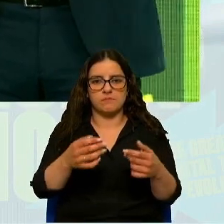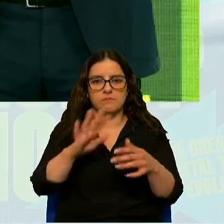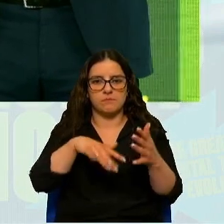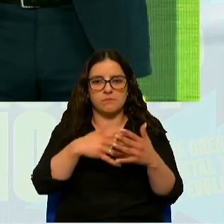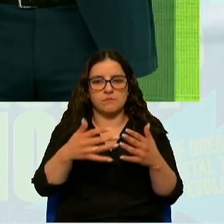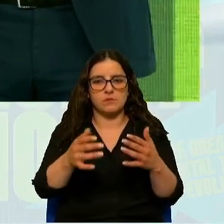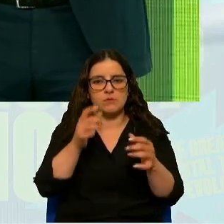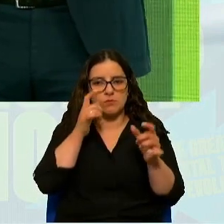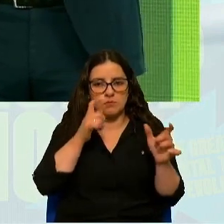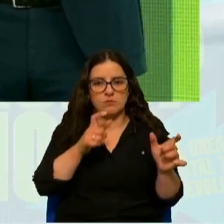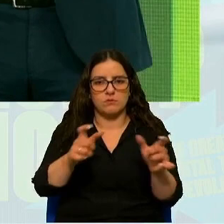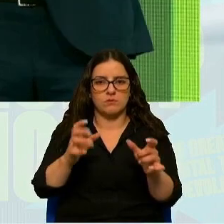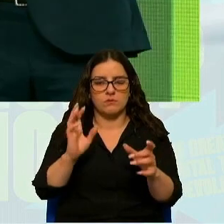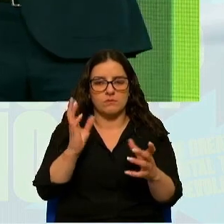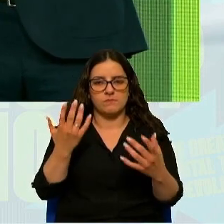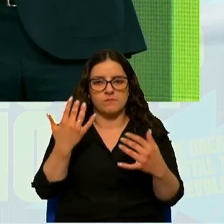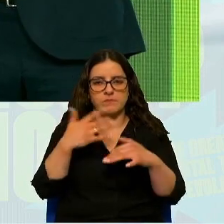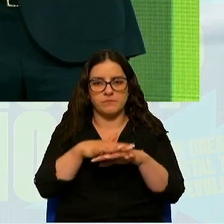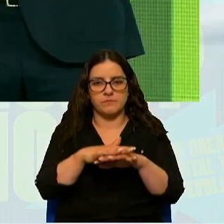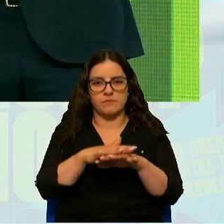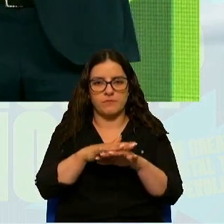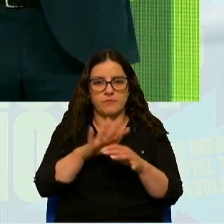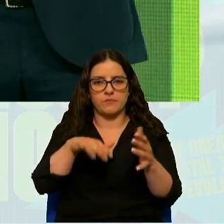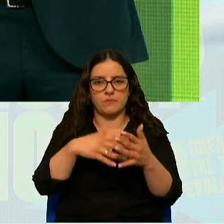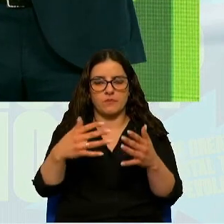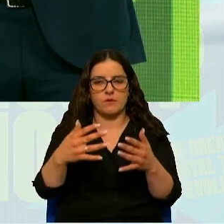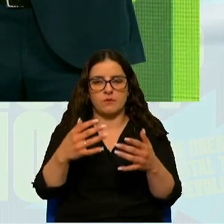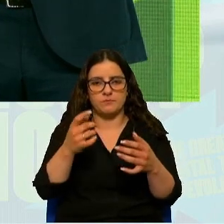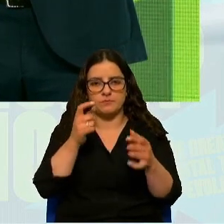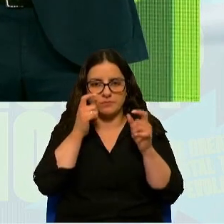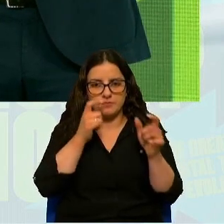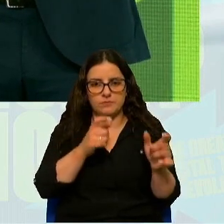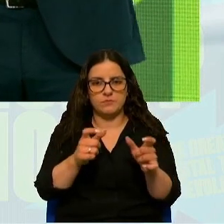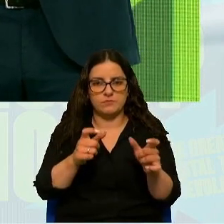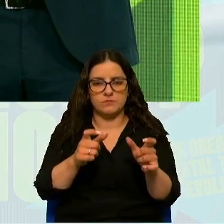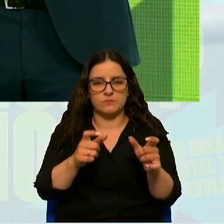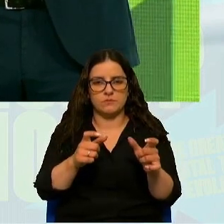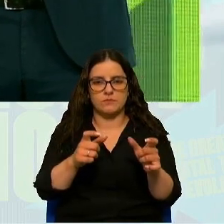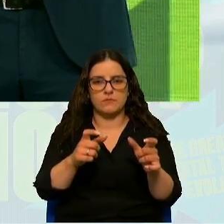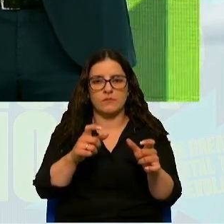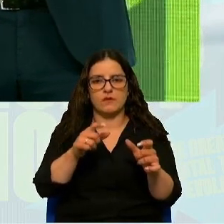Defining SDI, the integrated